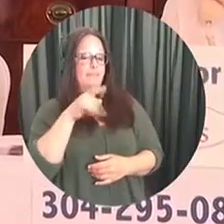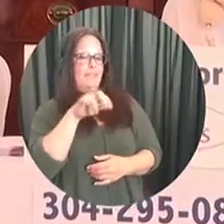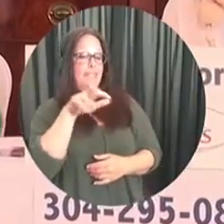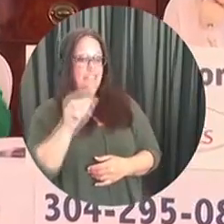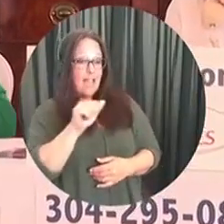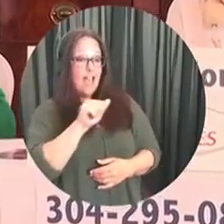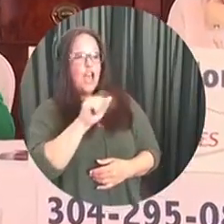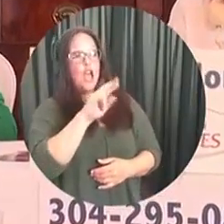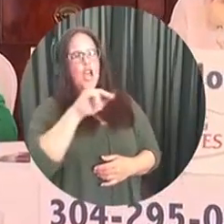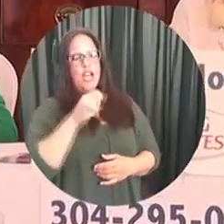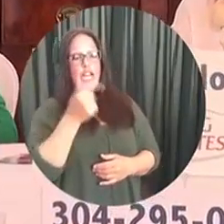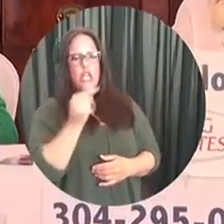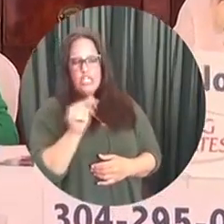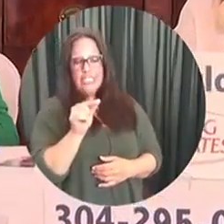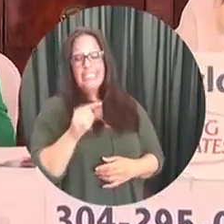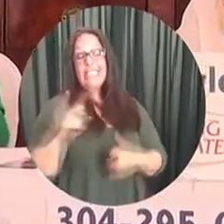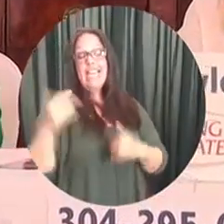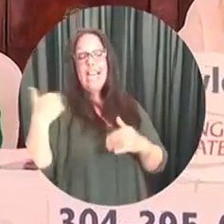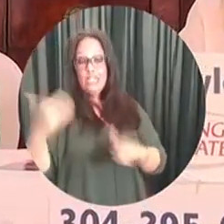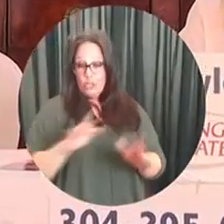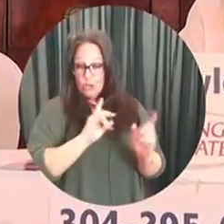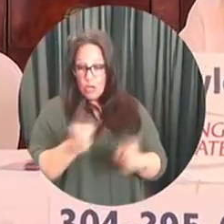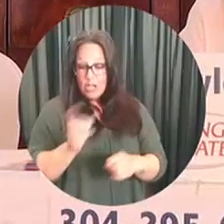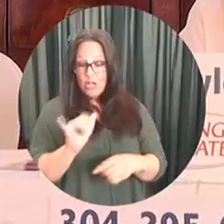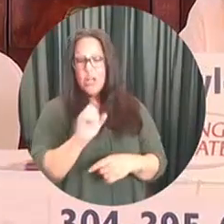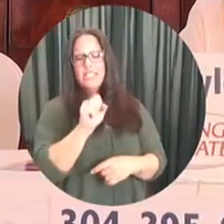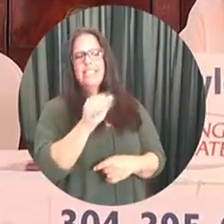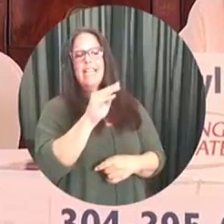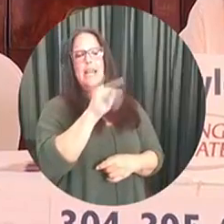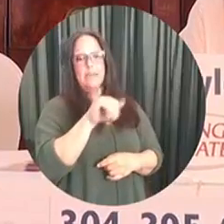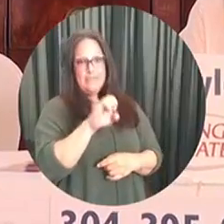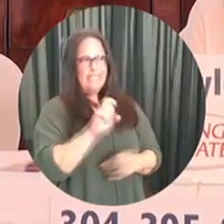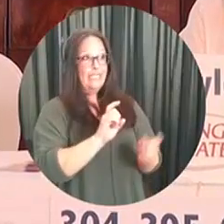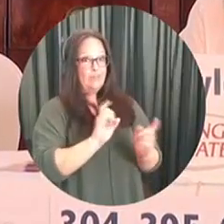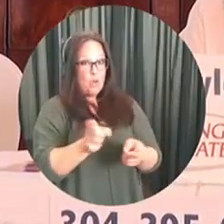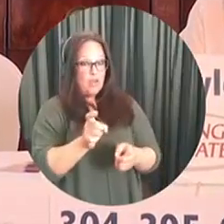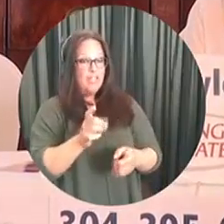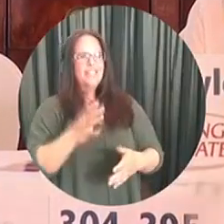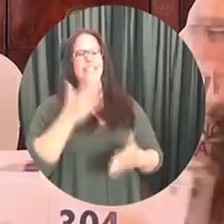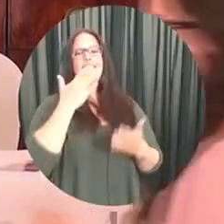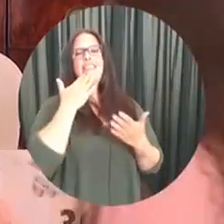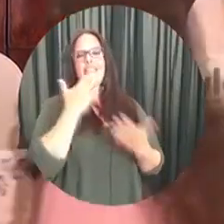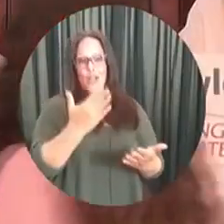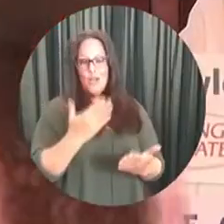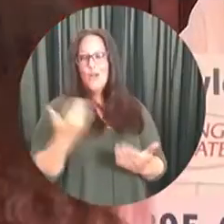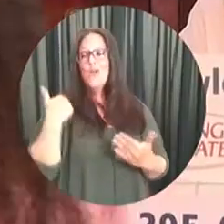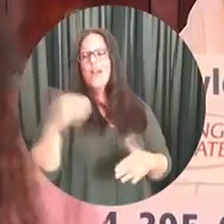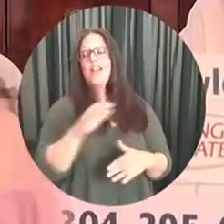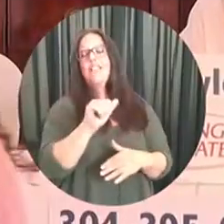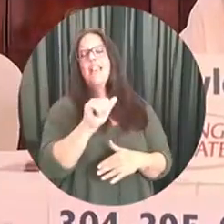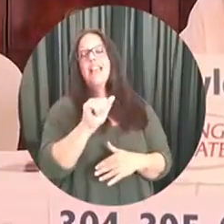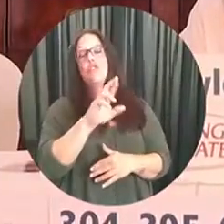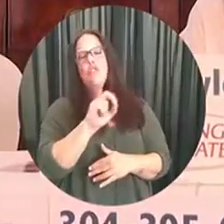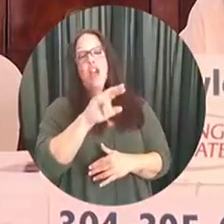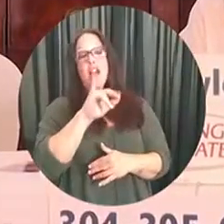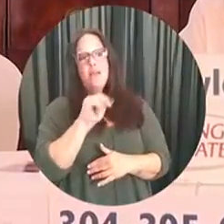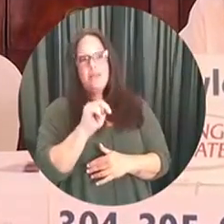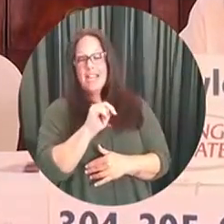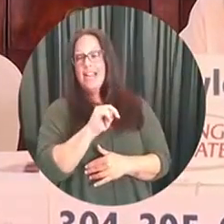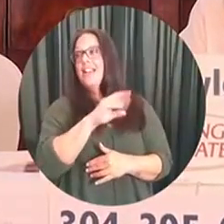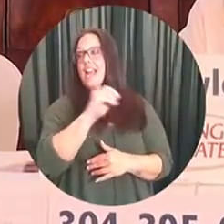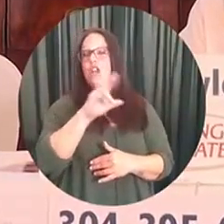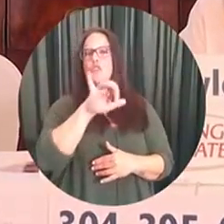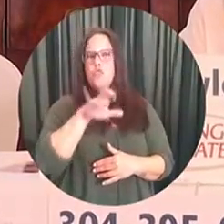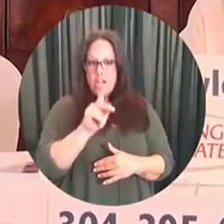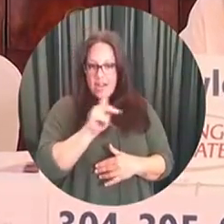Green is an angel, as well as Tammy White is an angel. And I have Robin Ambrosi and Ruth Coons, some